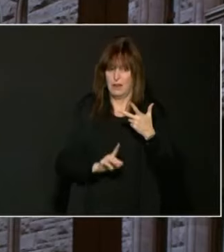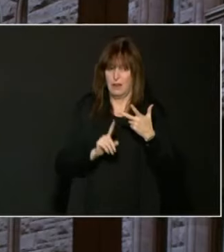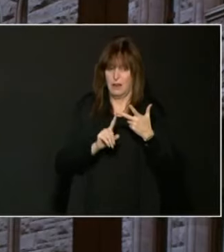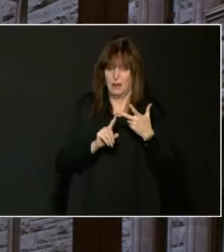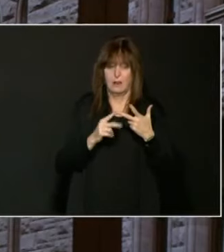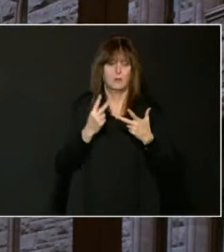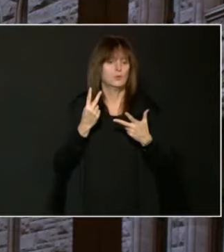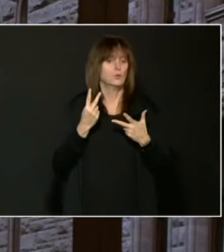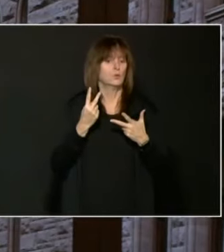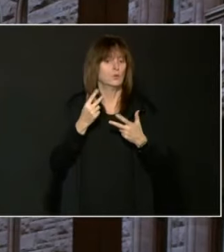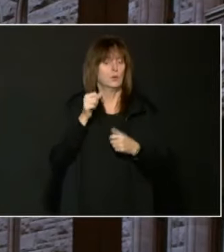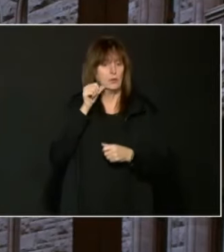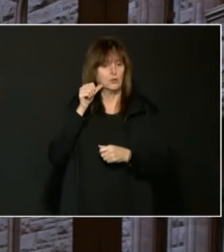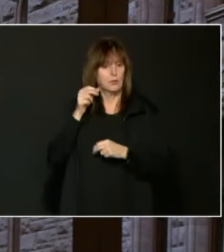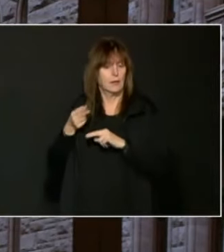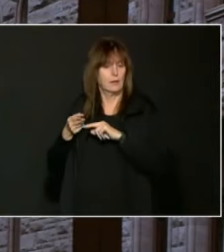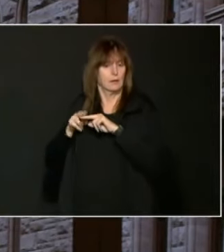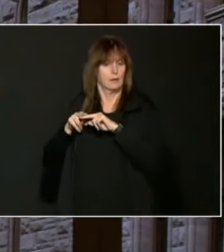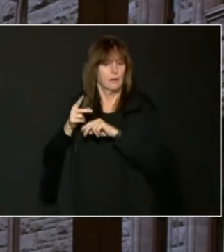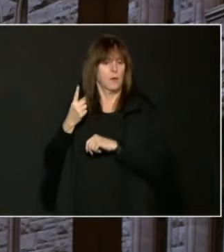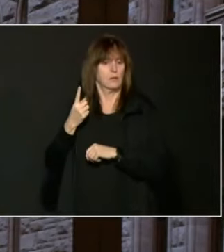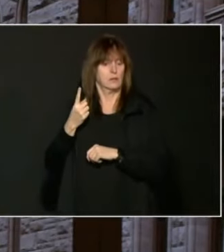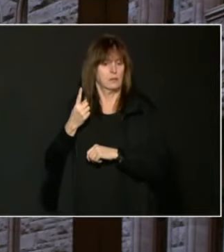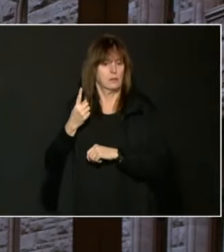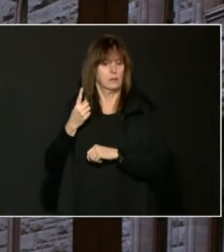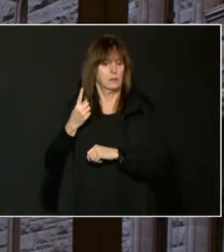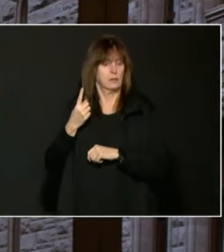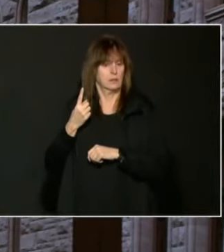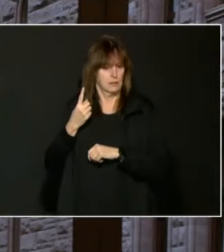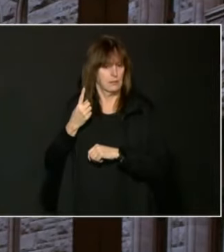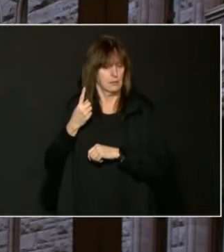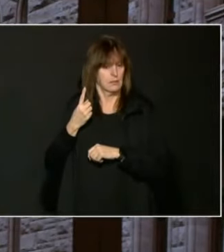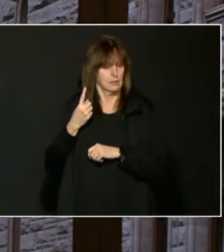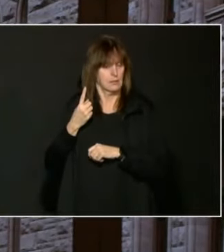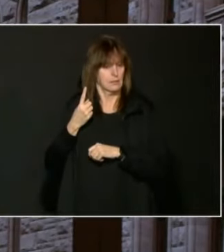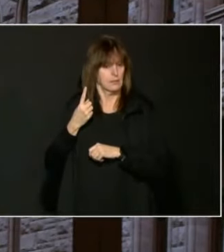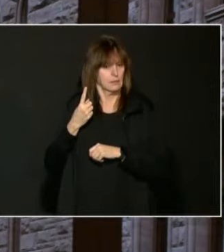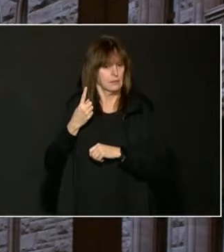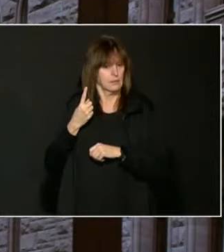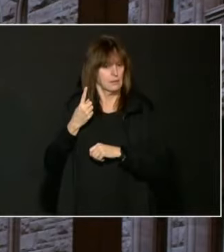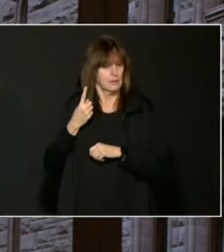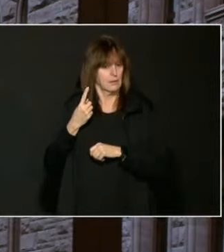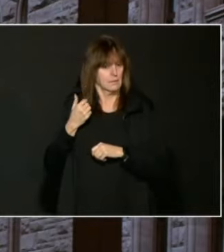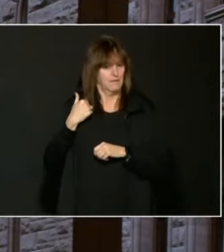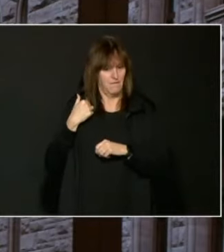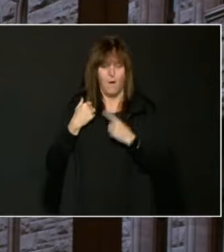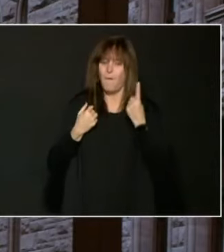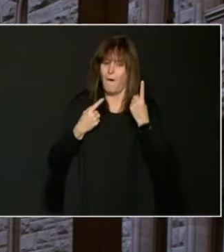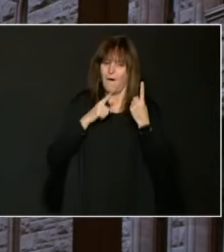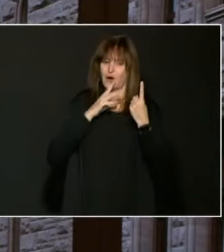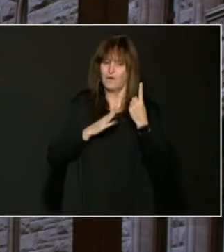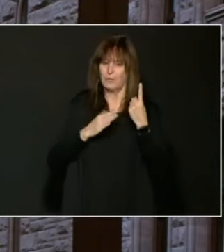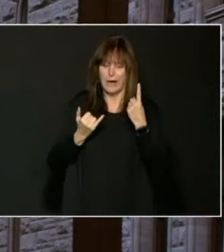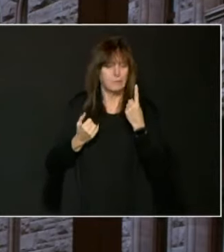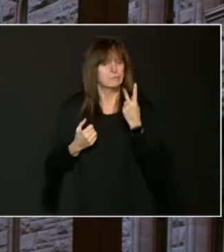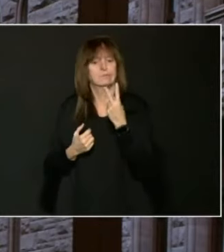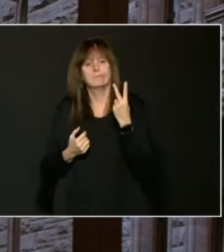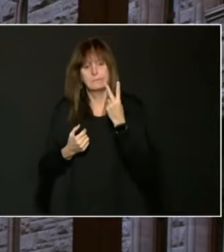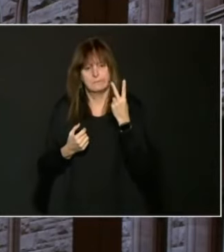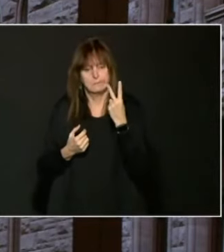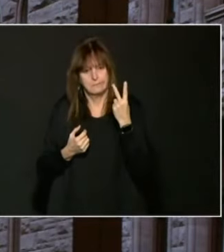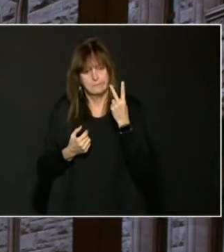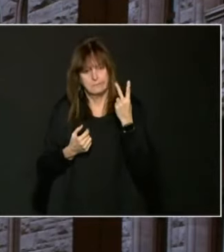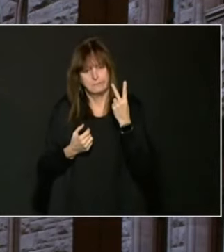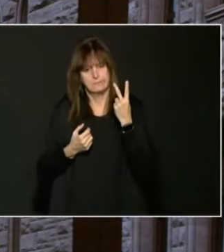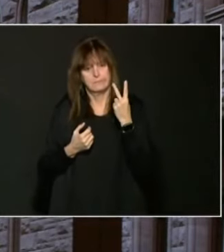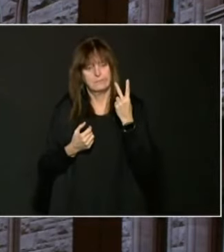from yesterday, so we had 2 pending, or 1 pending, 1 confirmed. Now we have 2 confirmed in there. To date, we've